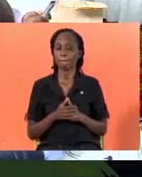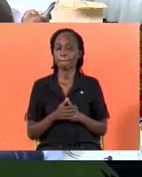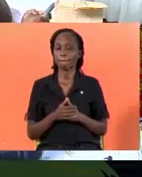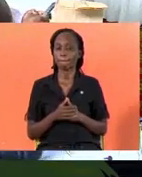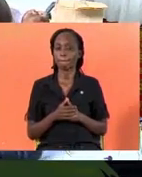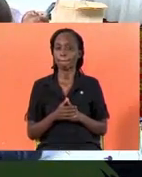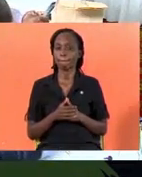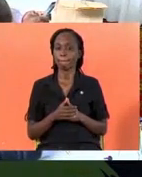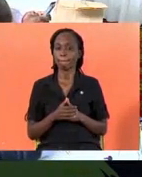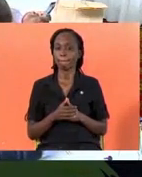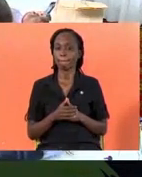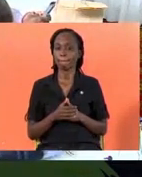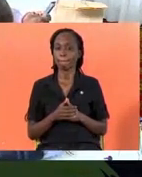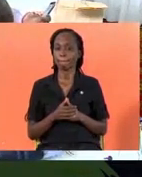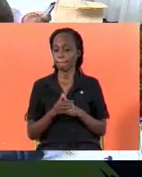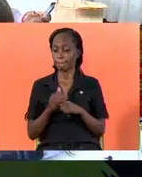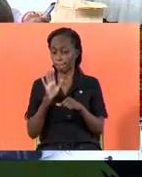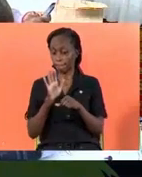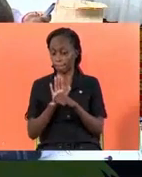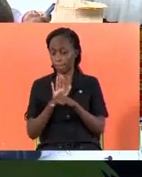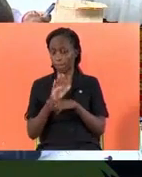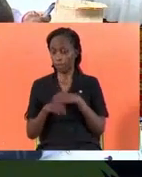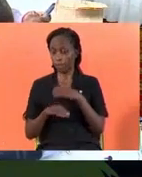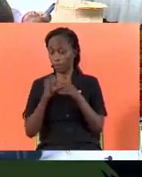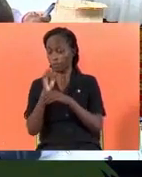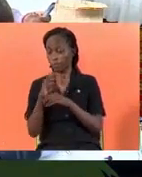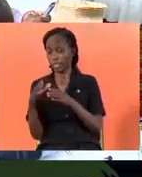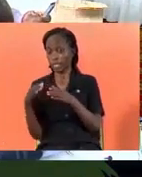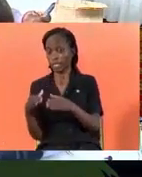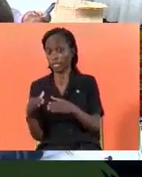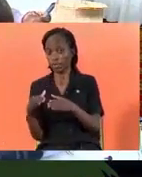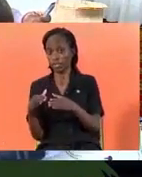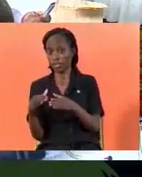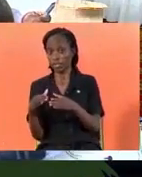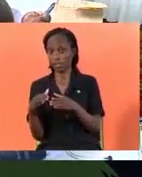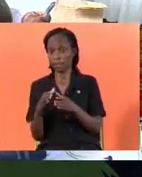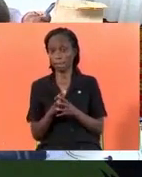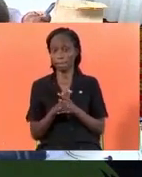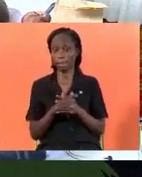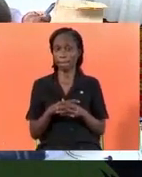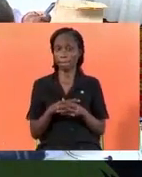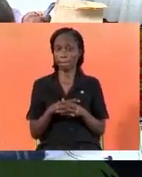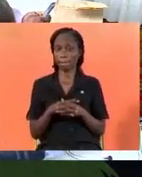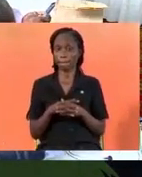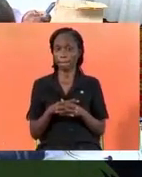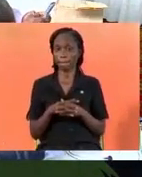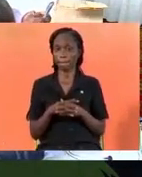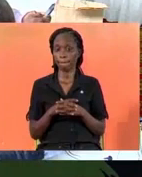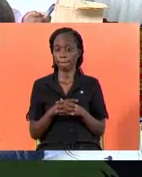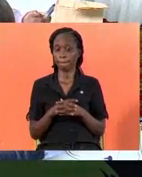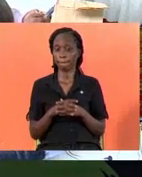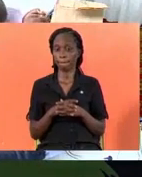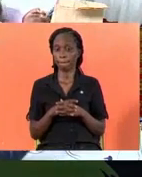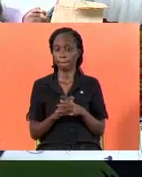of the media houses that are talking about the public debt, for the first time